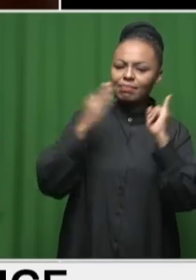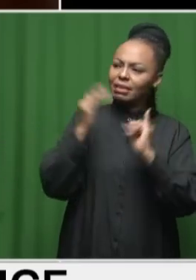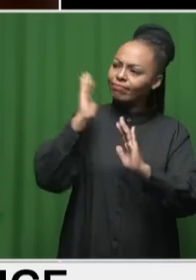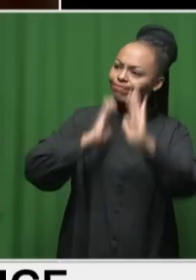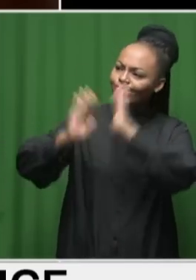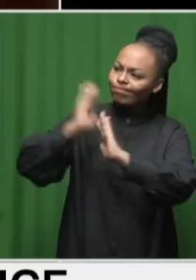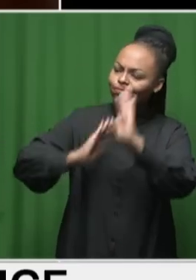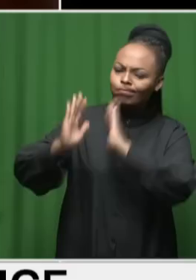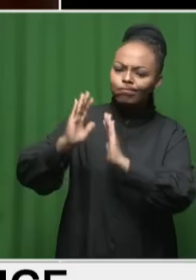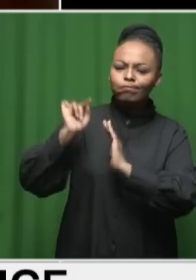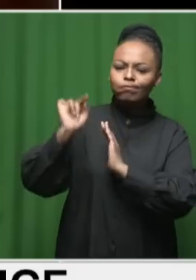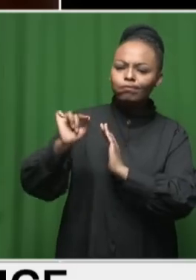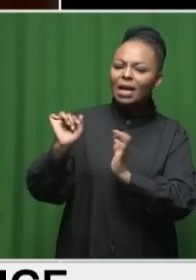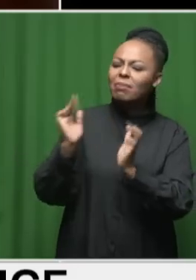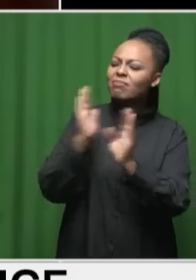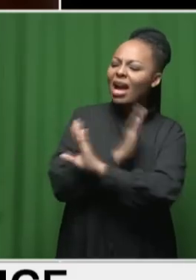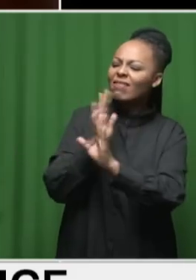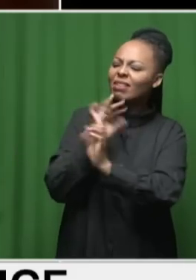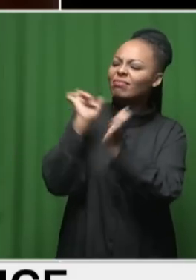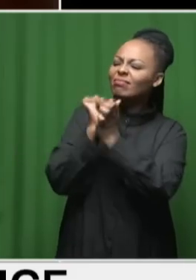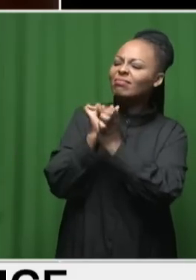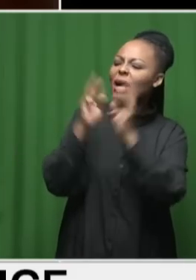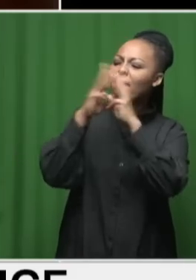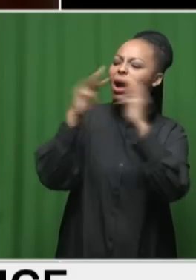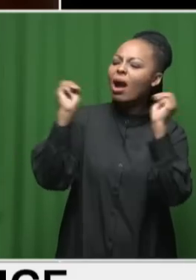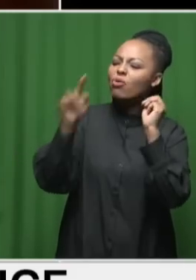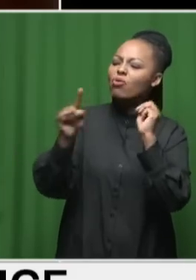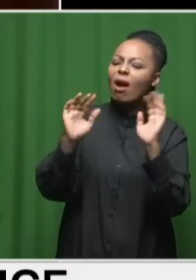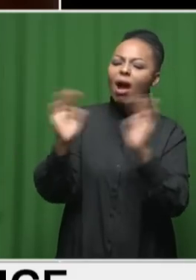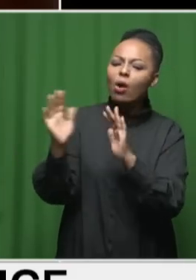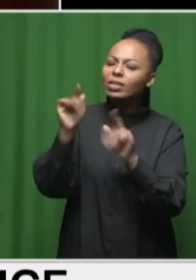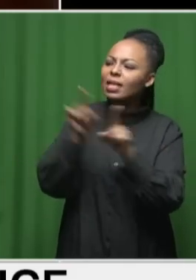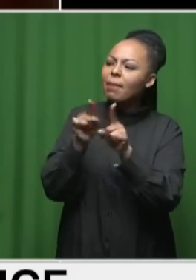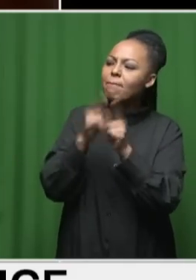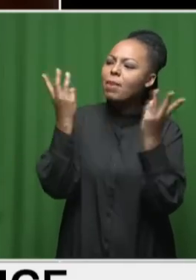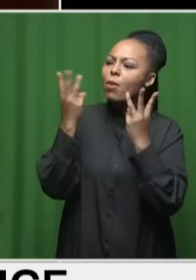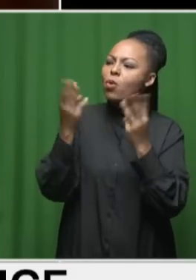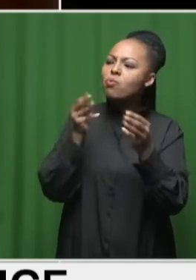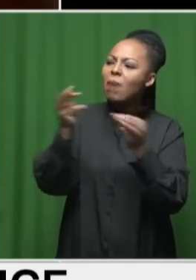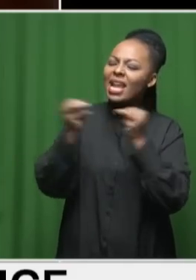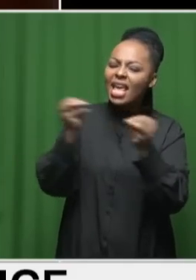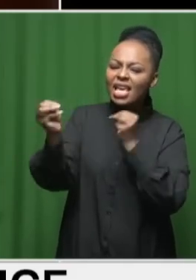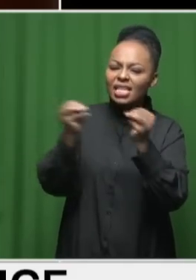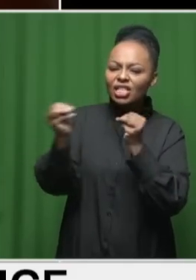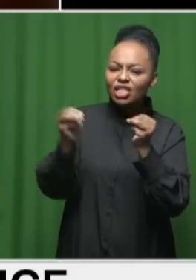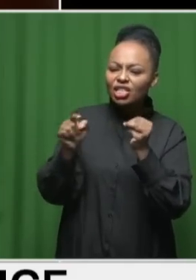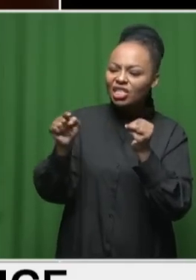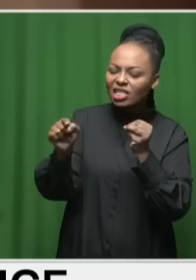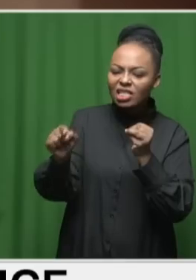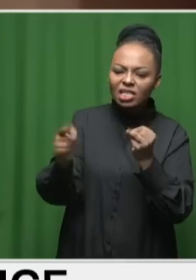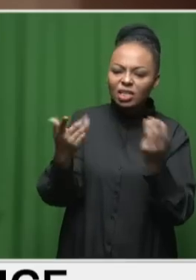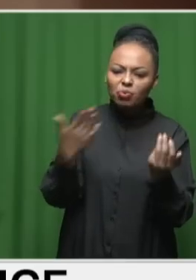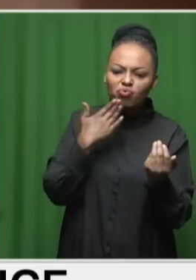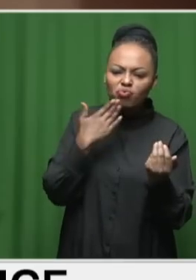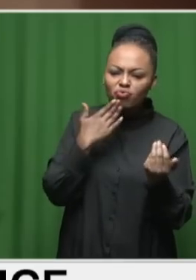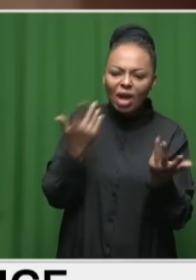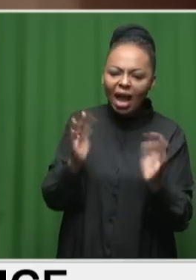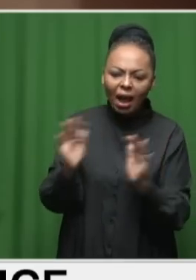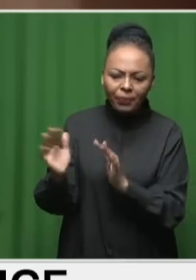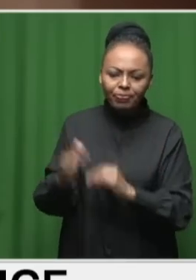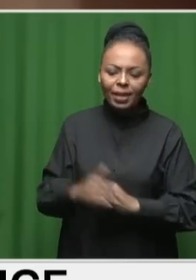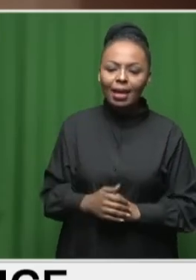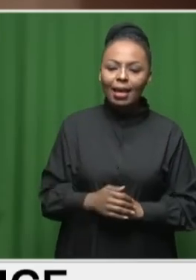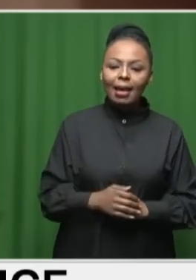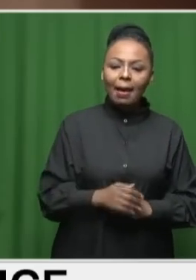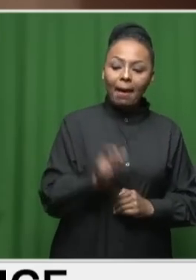us of this facility and, of course, the people who run it. Well, I mean, first of all, people dying in